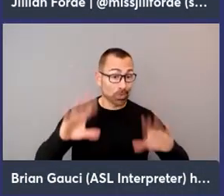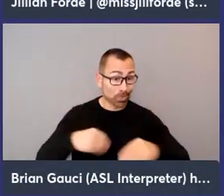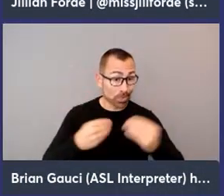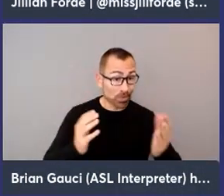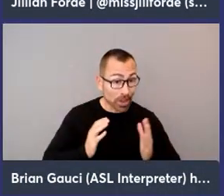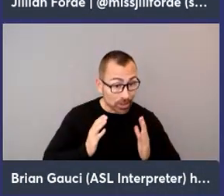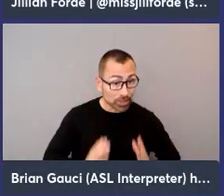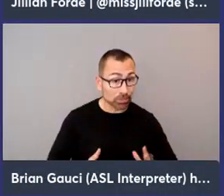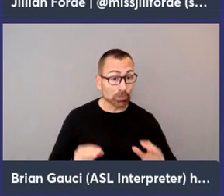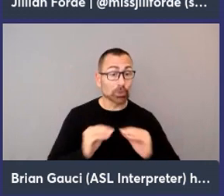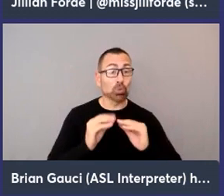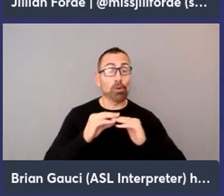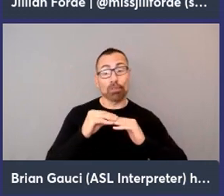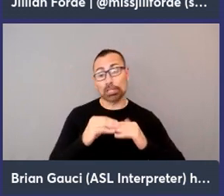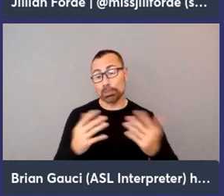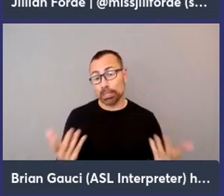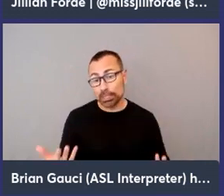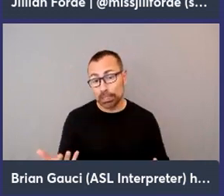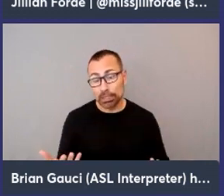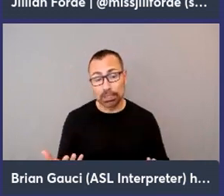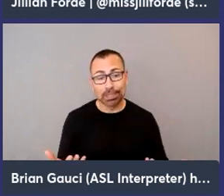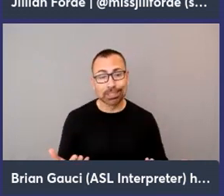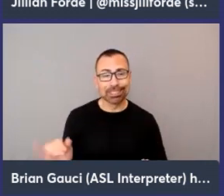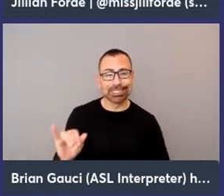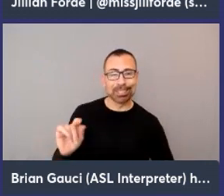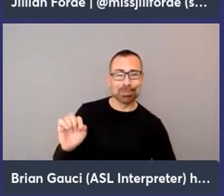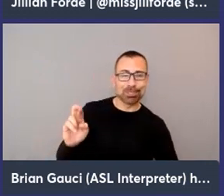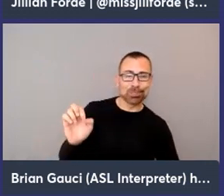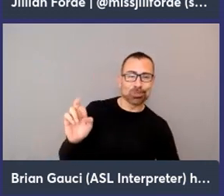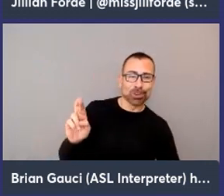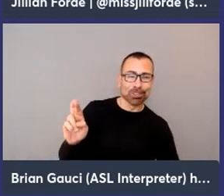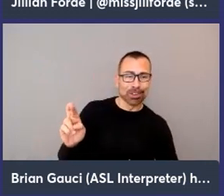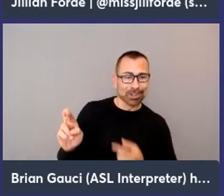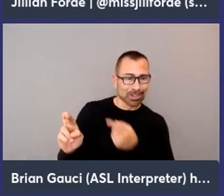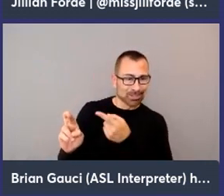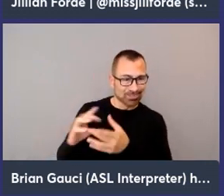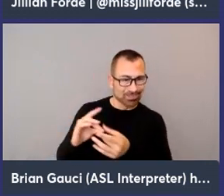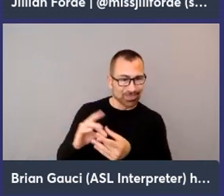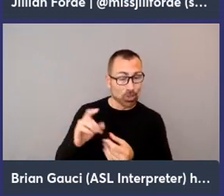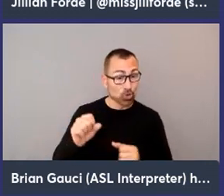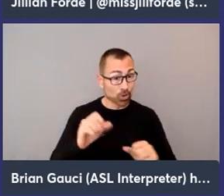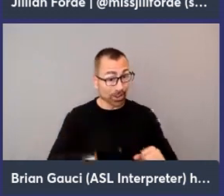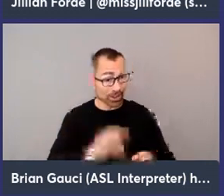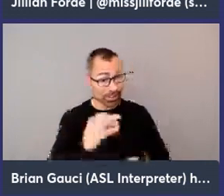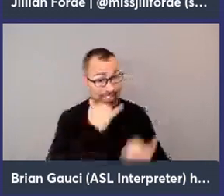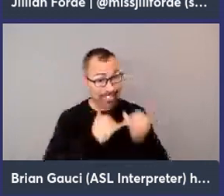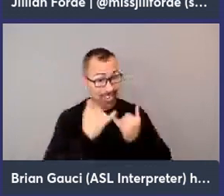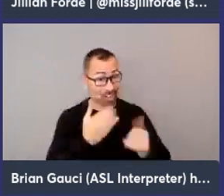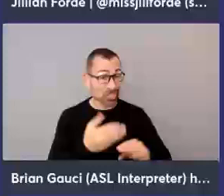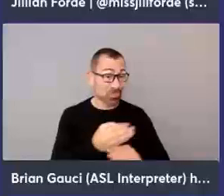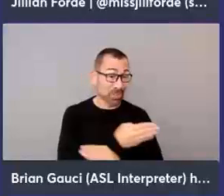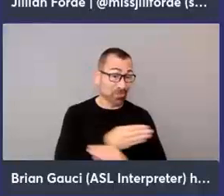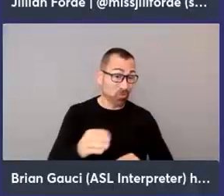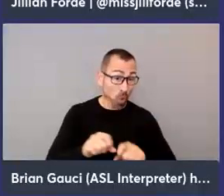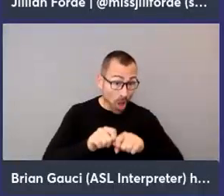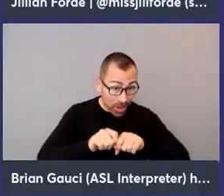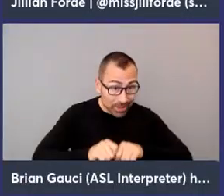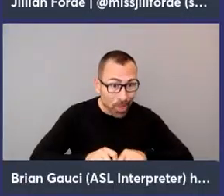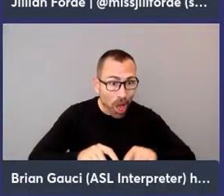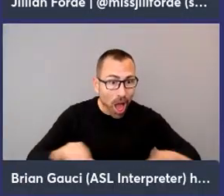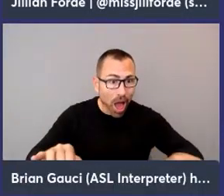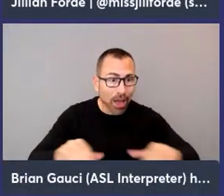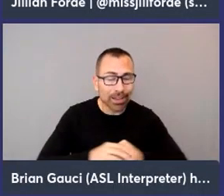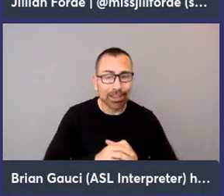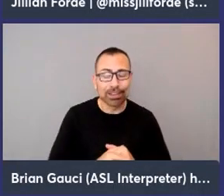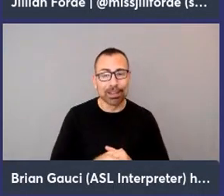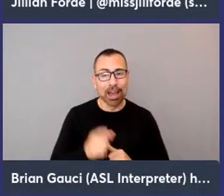flexibility. Hopefully, as Trevor mentioned, you can find these errors before you deploy it and be able to pick